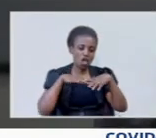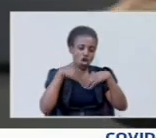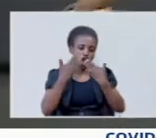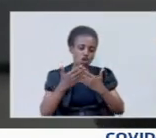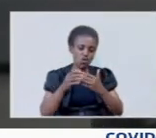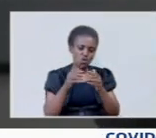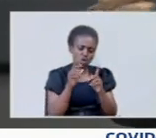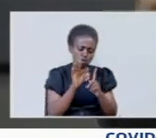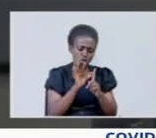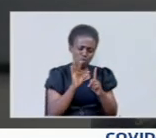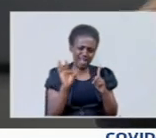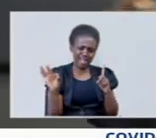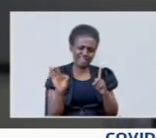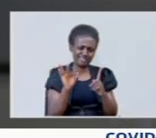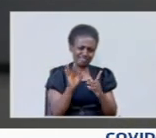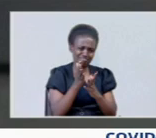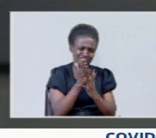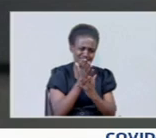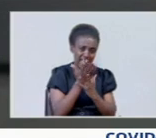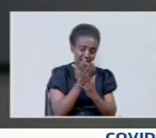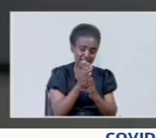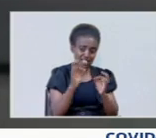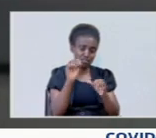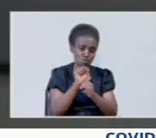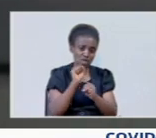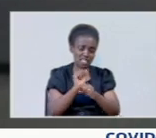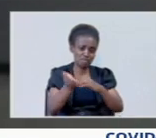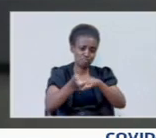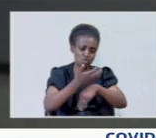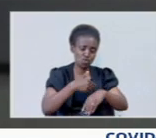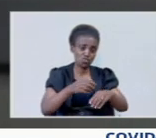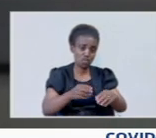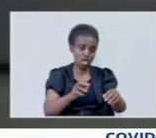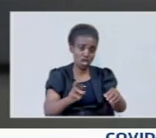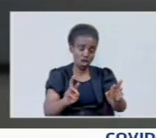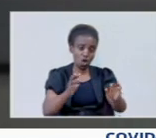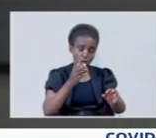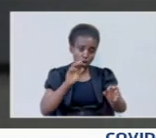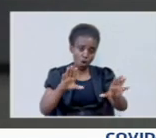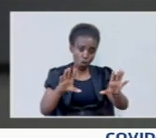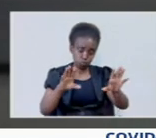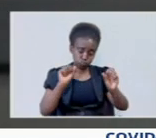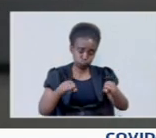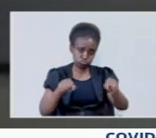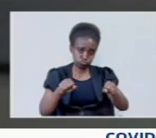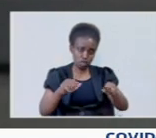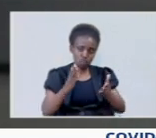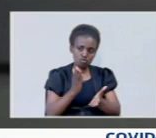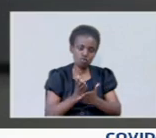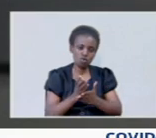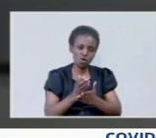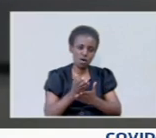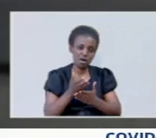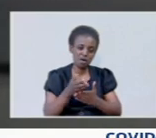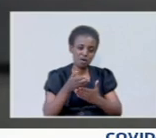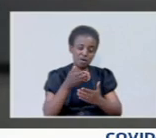to do such things if some of the restrictions are lifted, so that slowly by slowly life can return to normal. I believe that